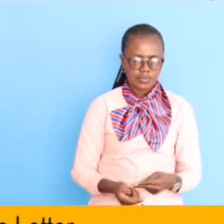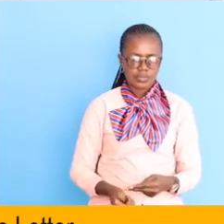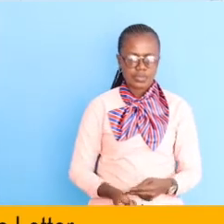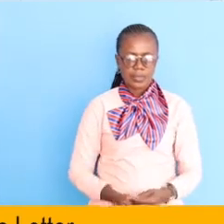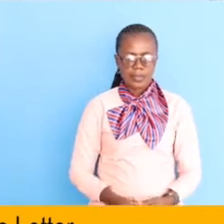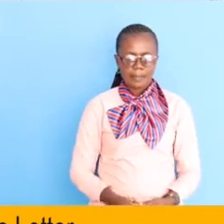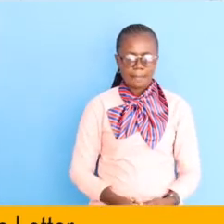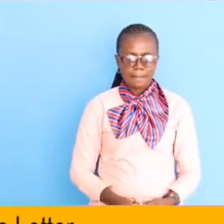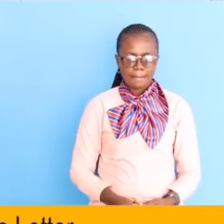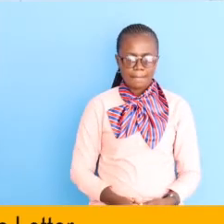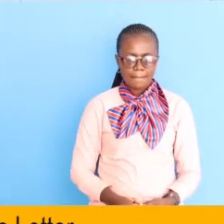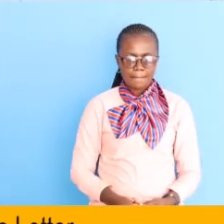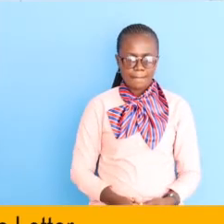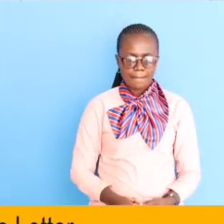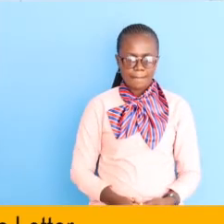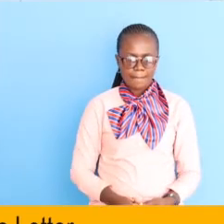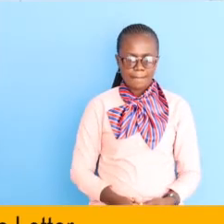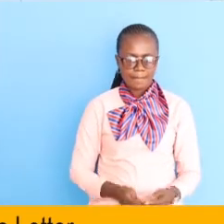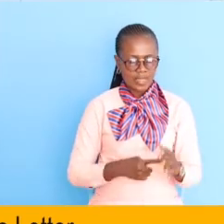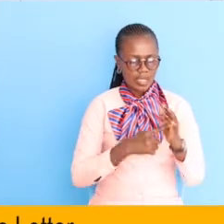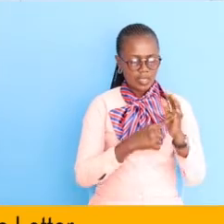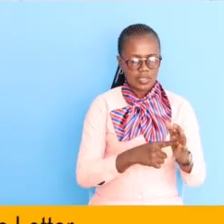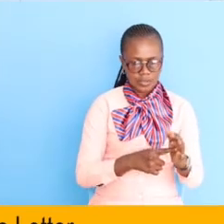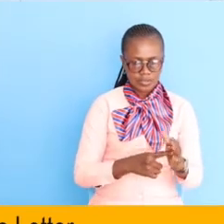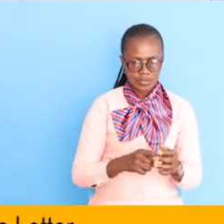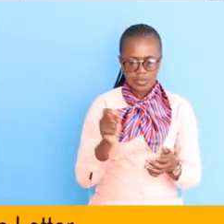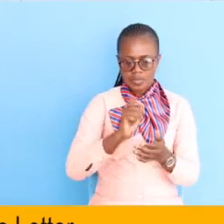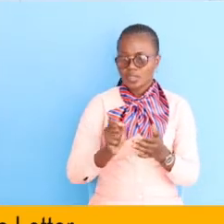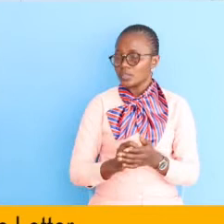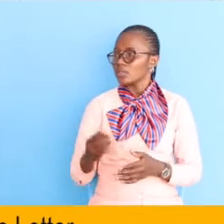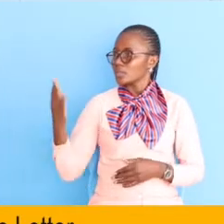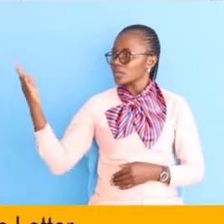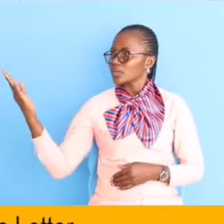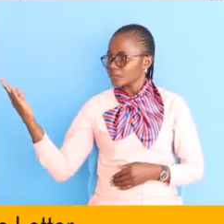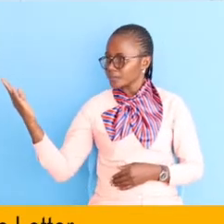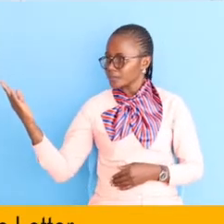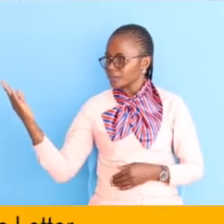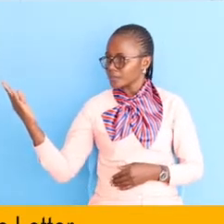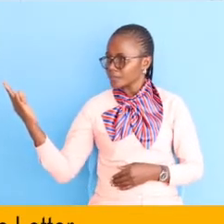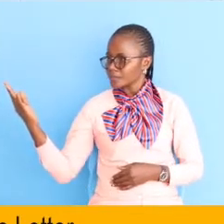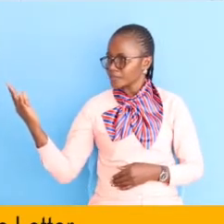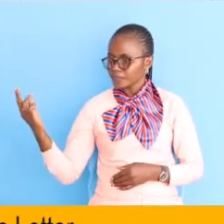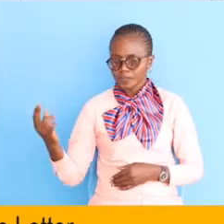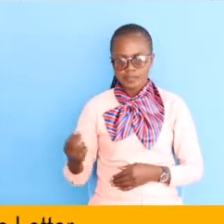the letter is written on this date, on a calendar month.